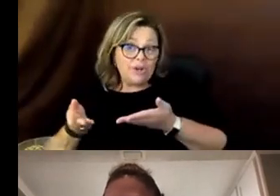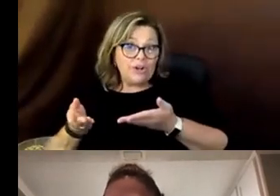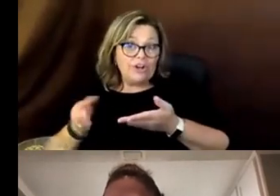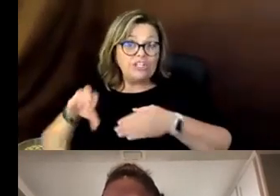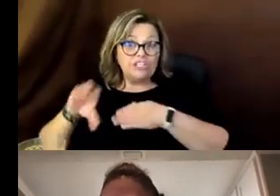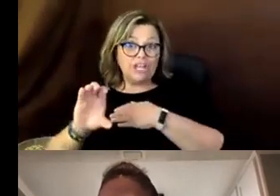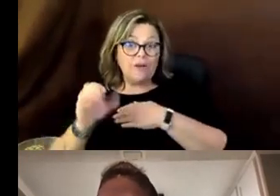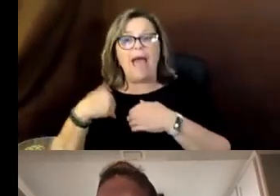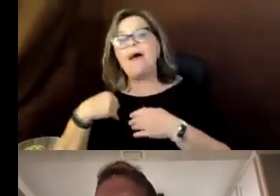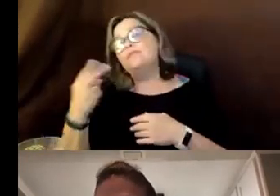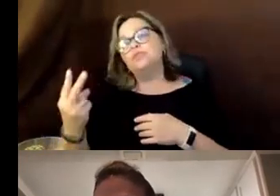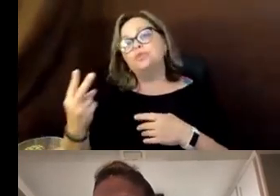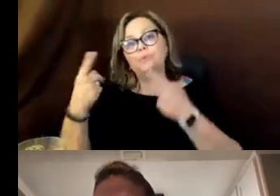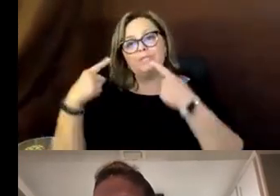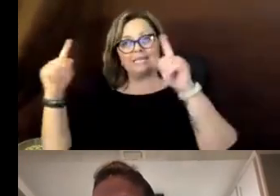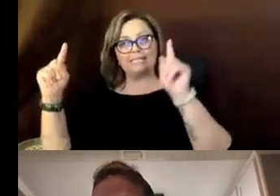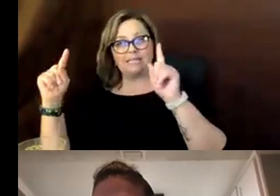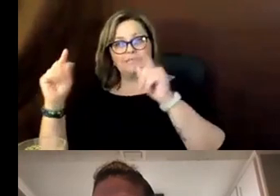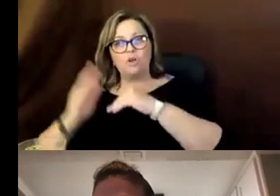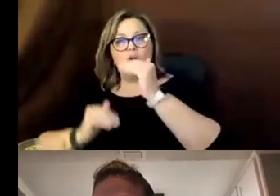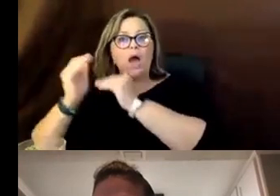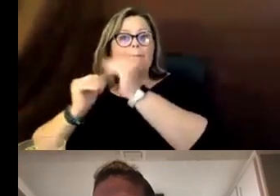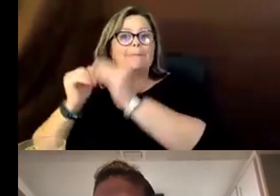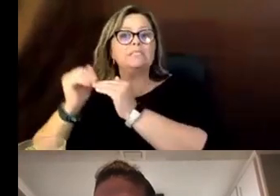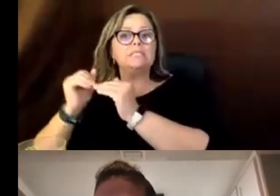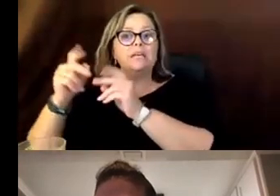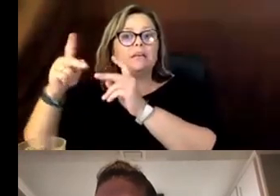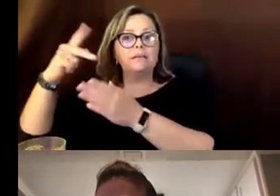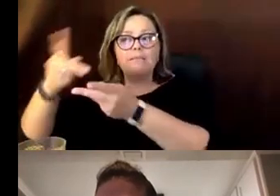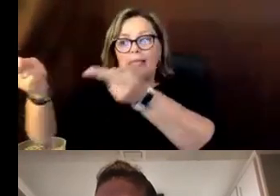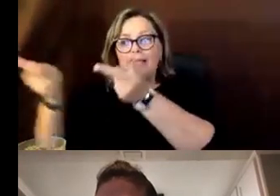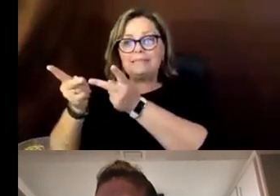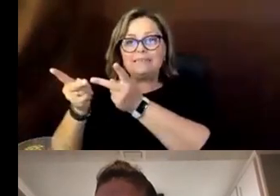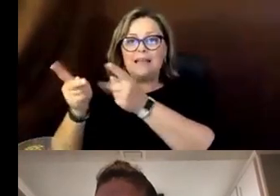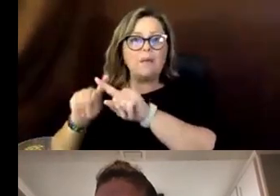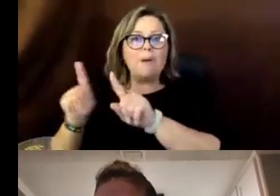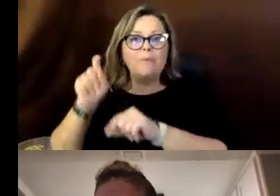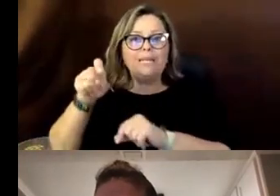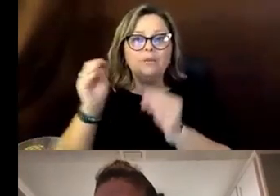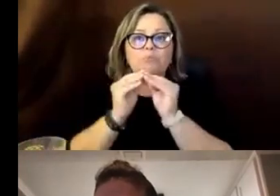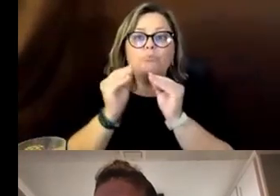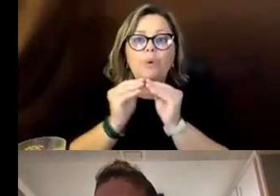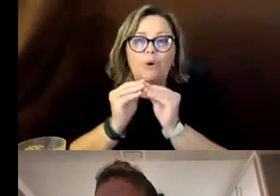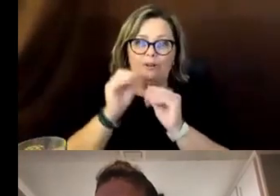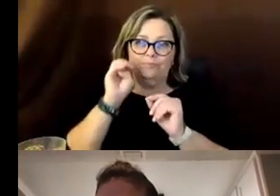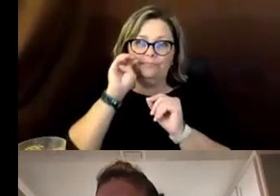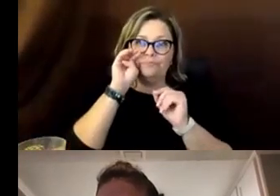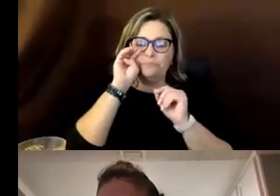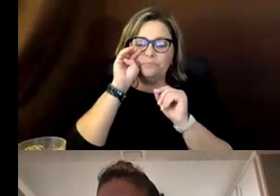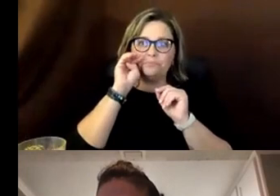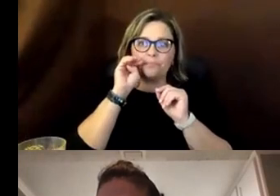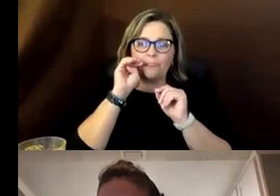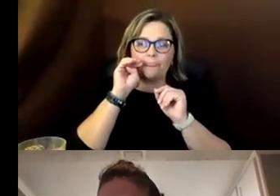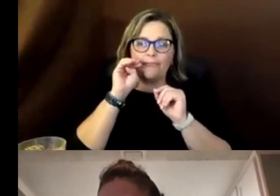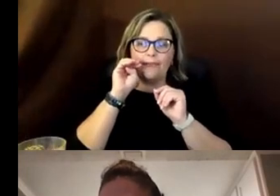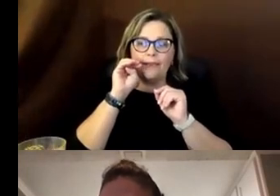Chico, and we need more. And we need things, you know, not everybody